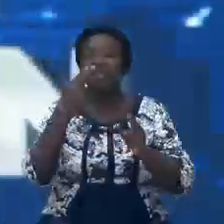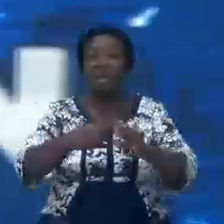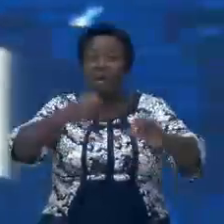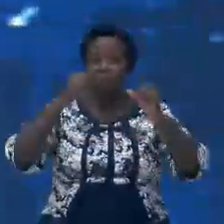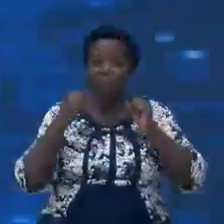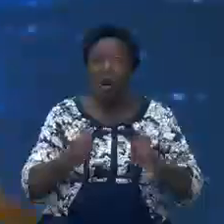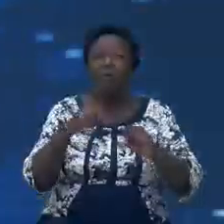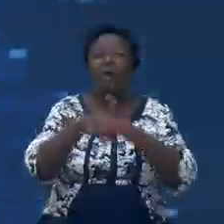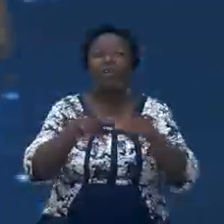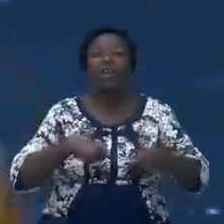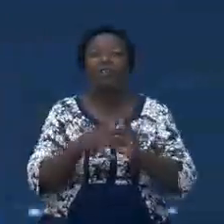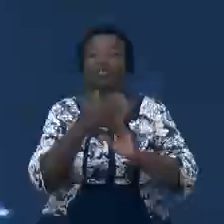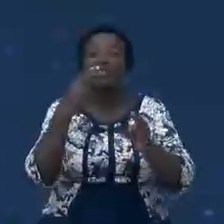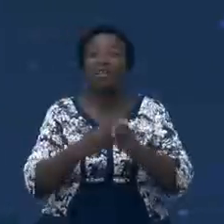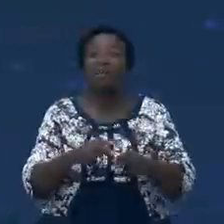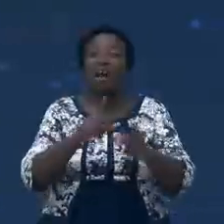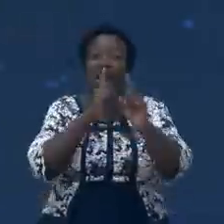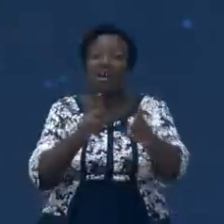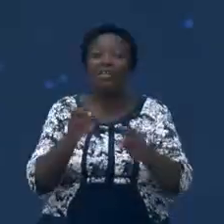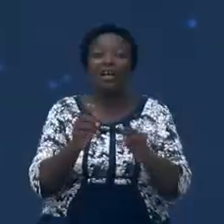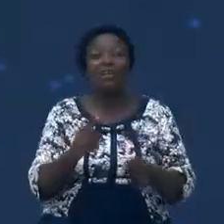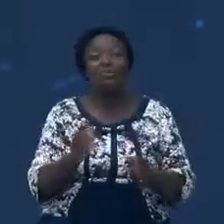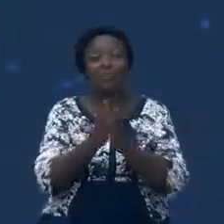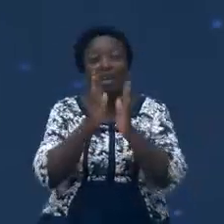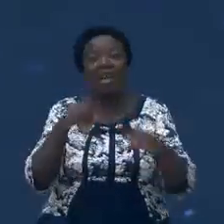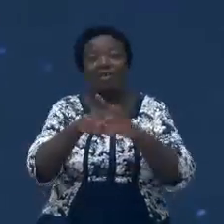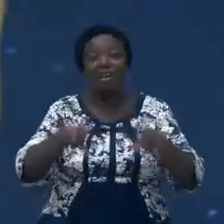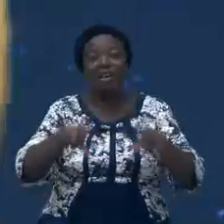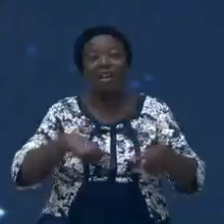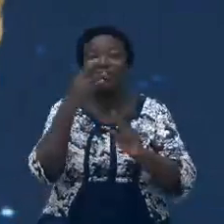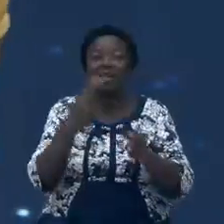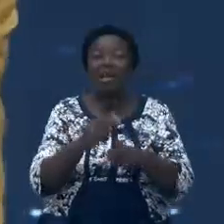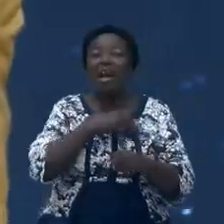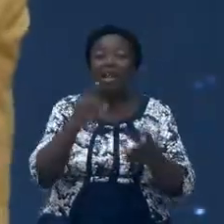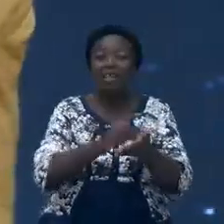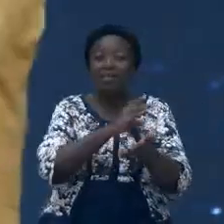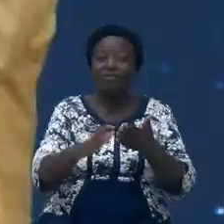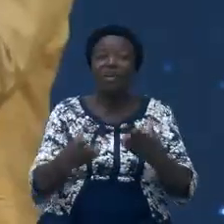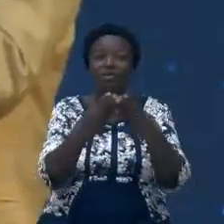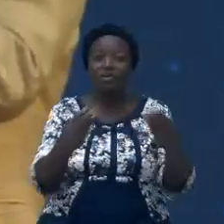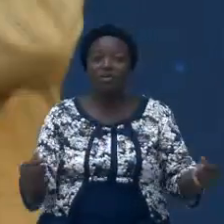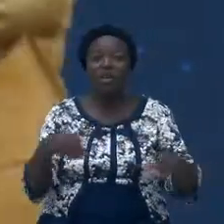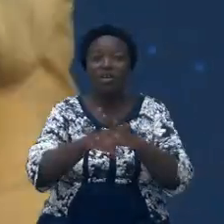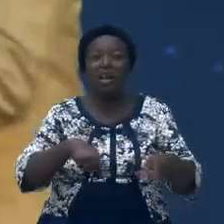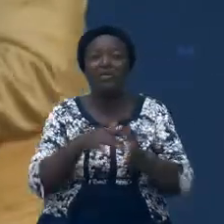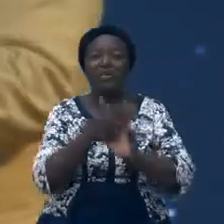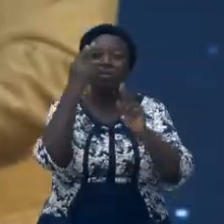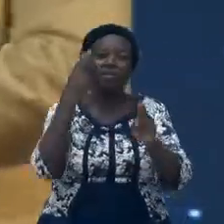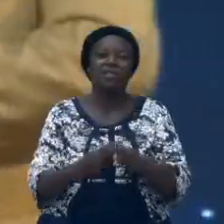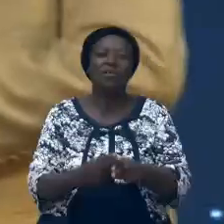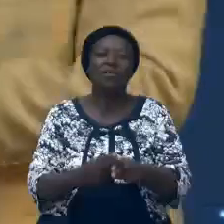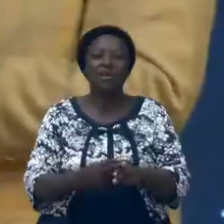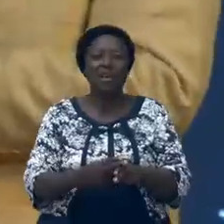life power in your life answer prayer in your life divine solution in your